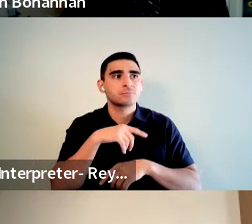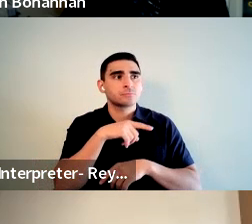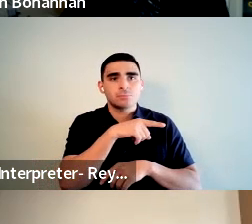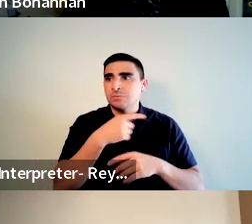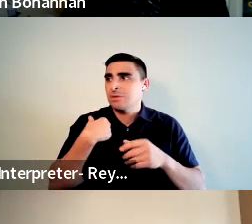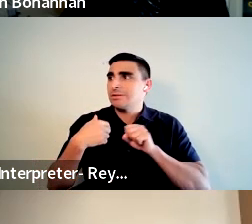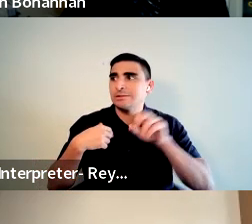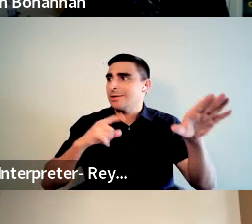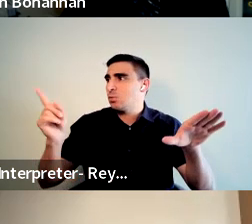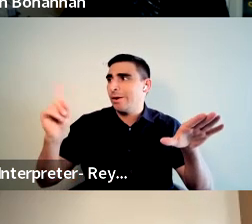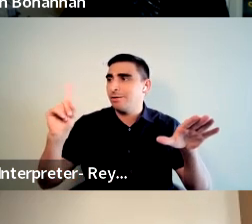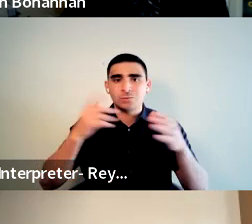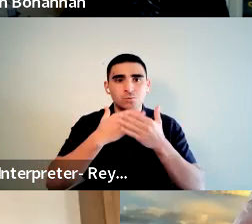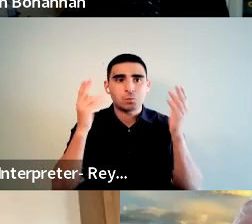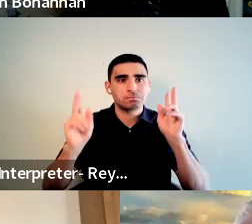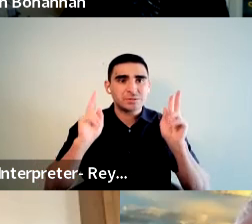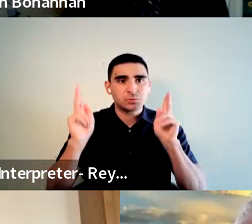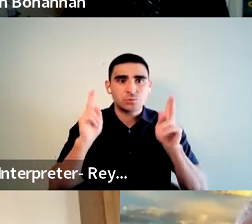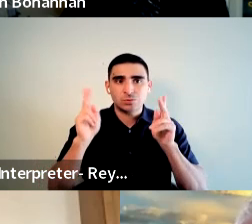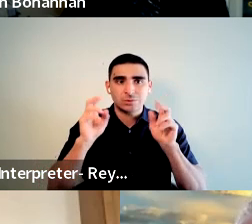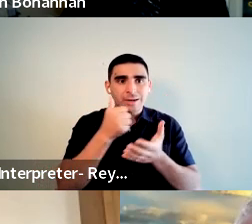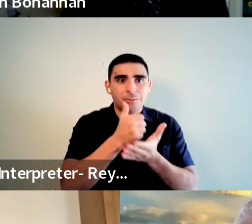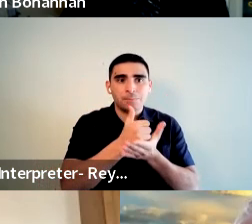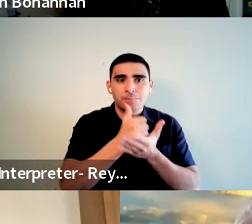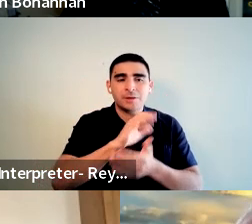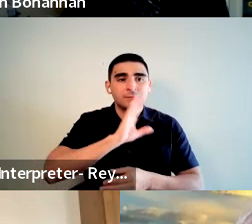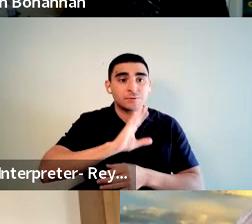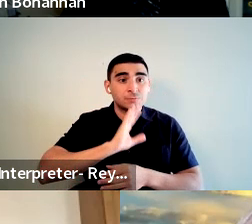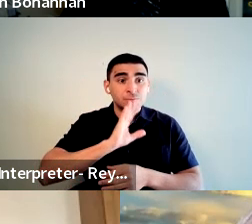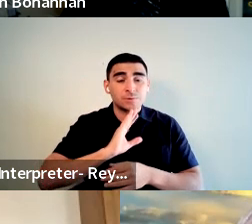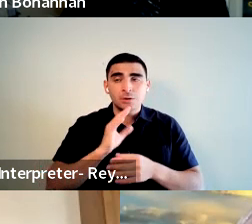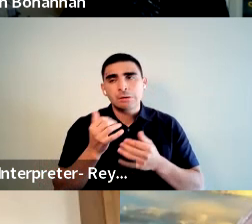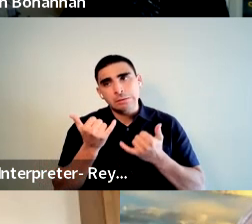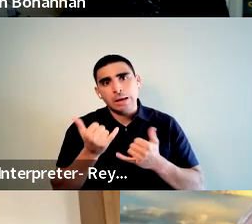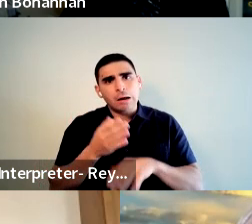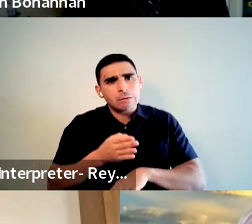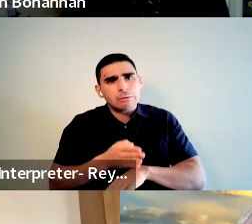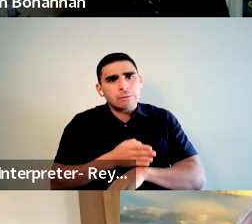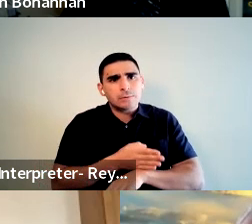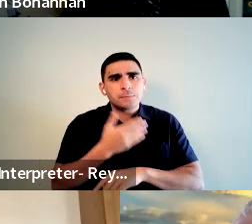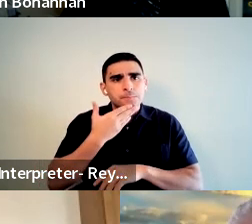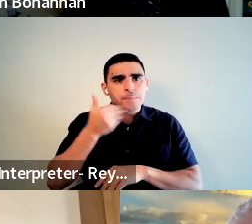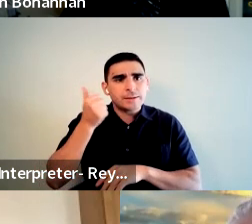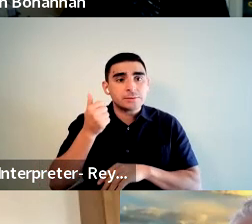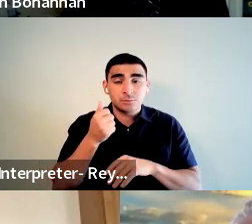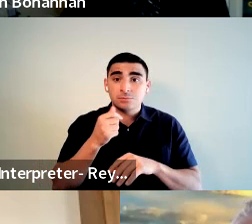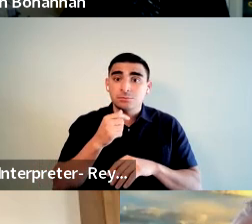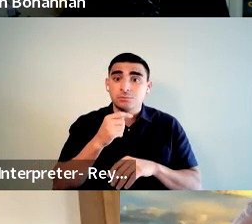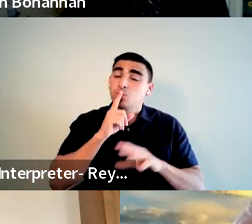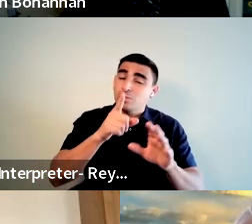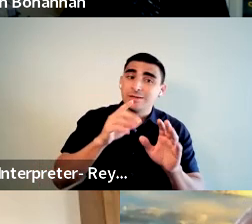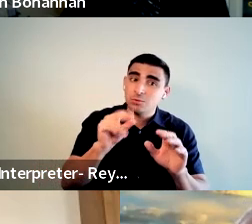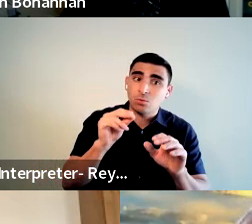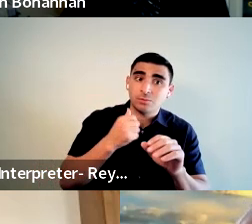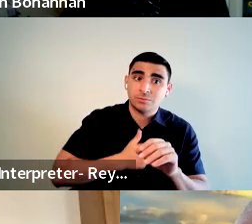to, and how frustrating that was. And it's not gotten better. And in fact, the pandemic's probably made it